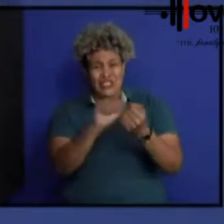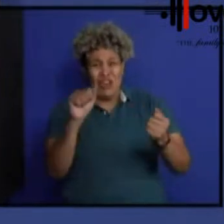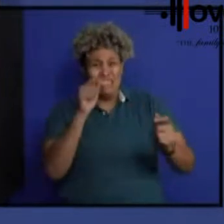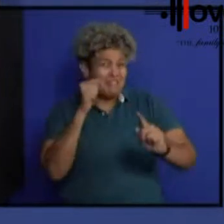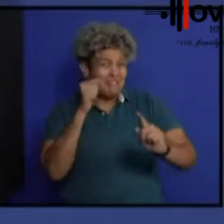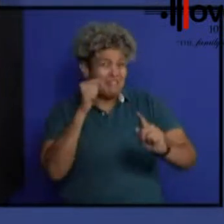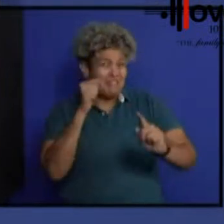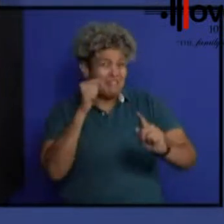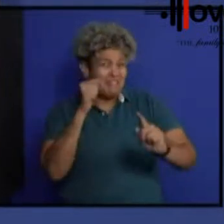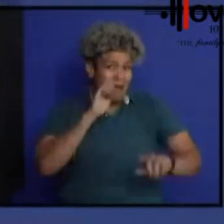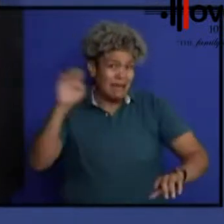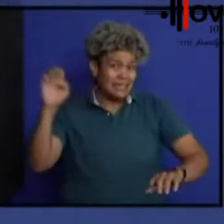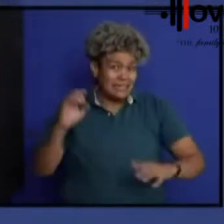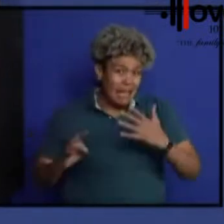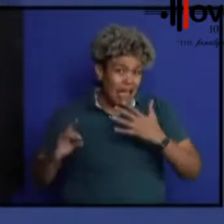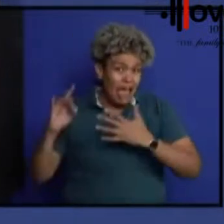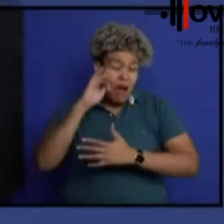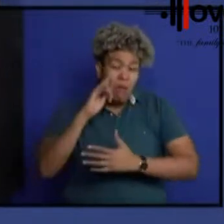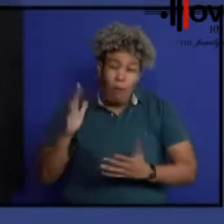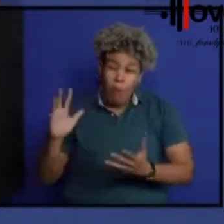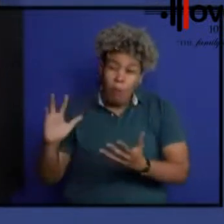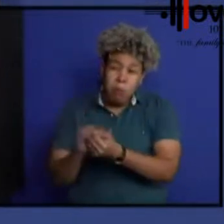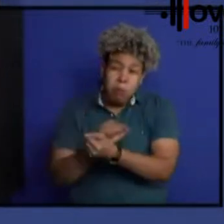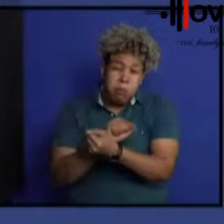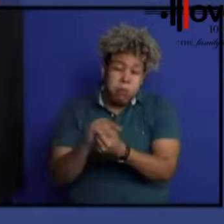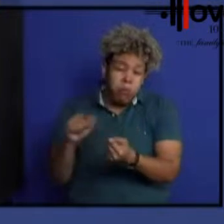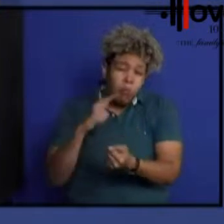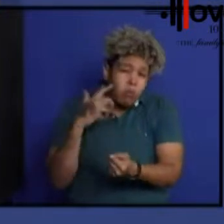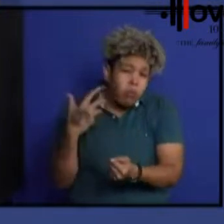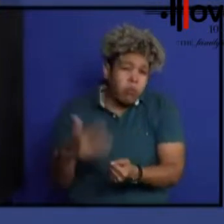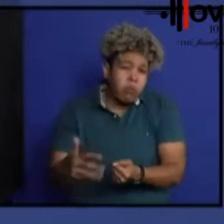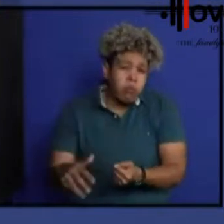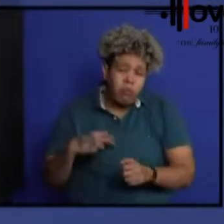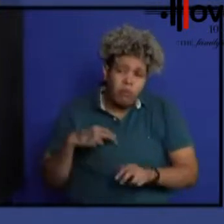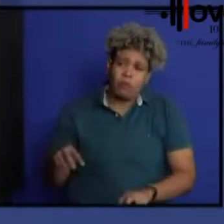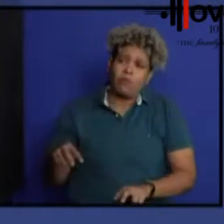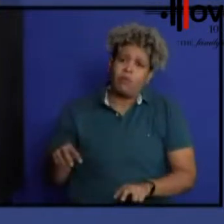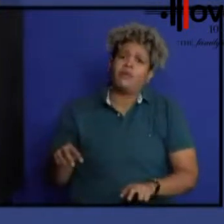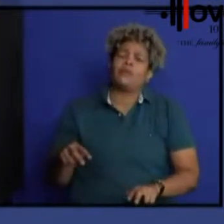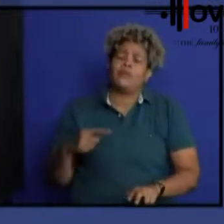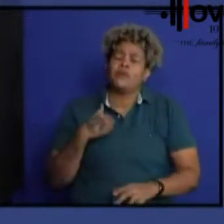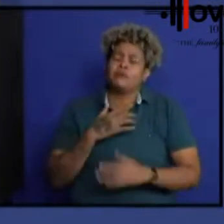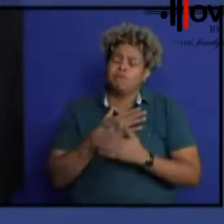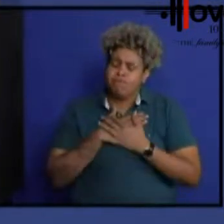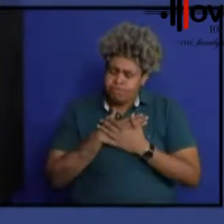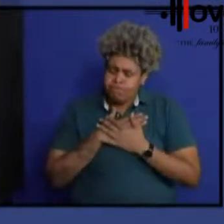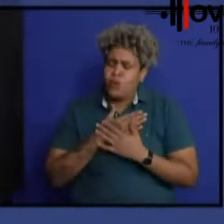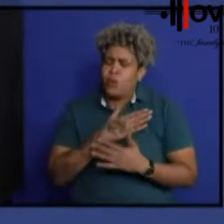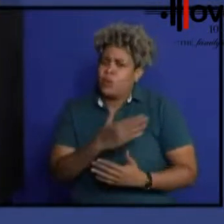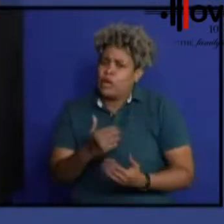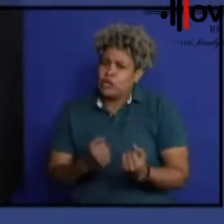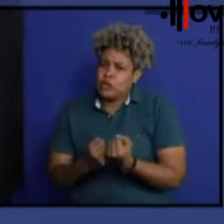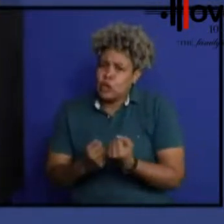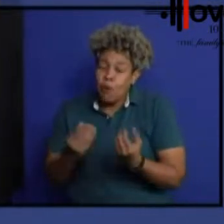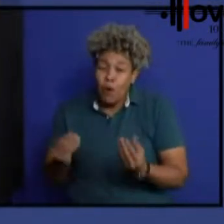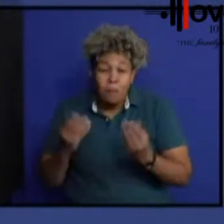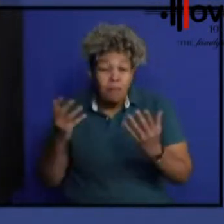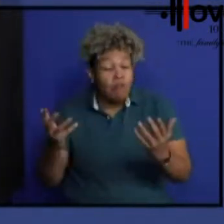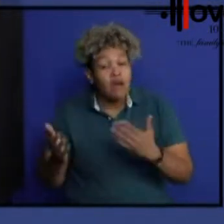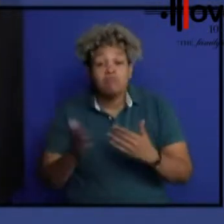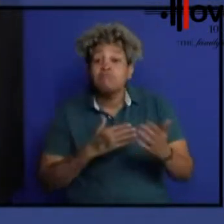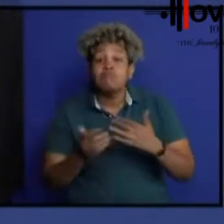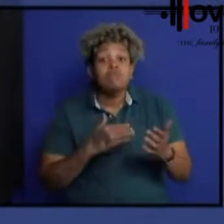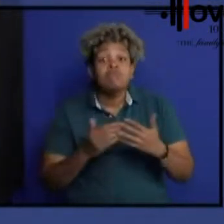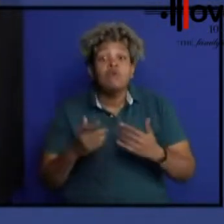our Eastern Caribbean sister islands. We expressed our solidarity and willingness to support, even as we